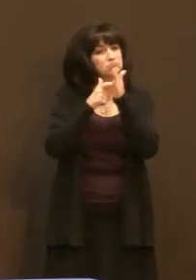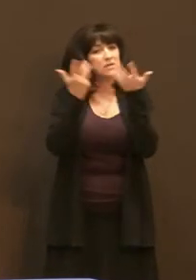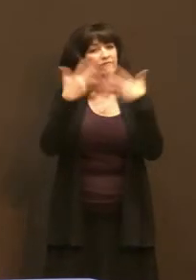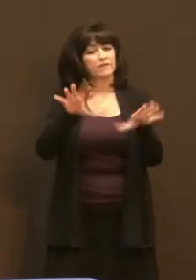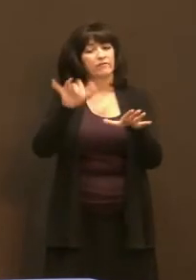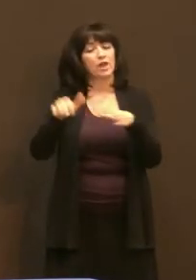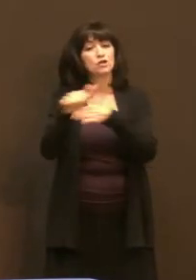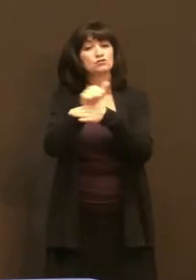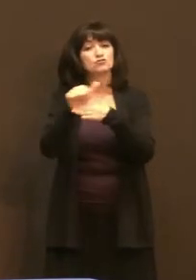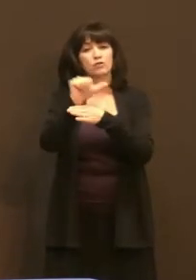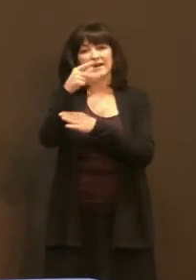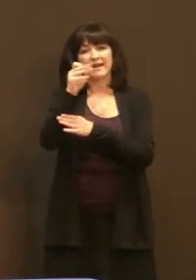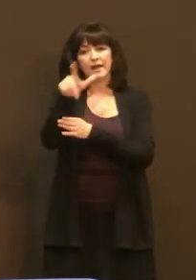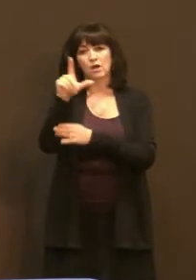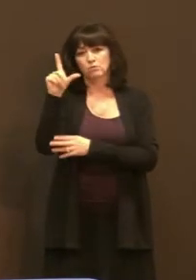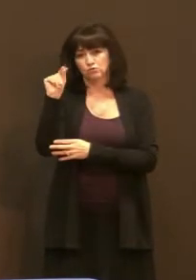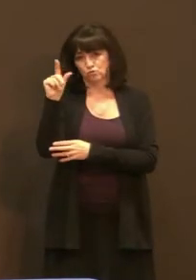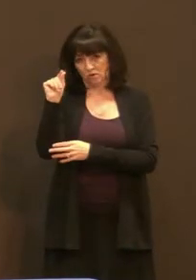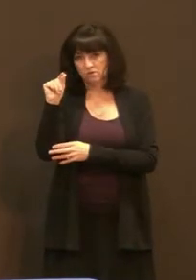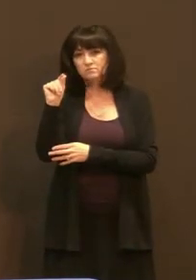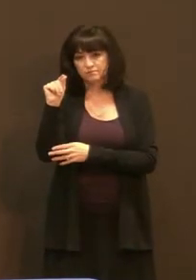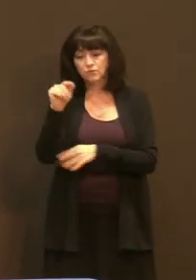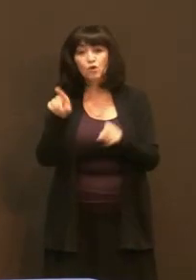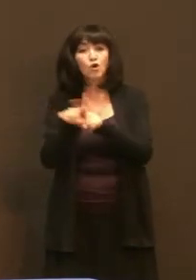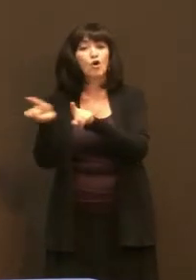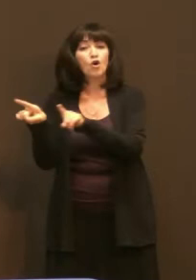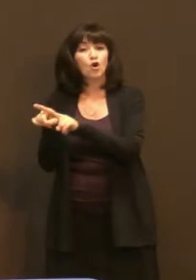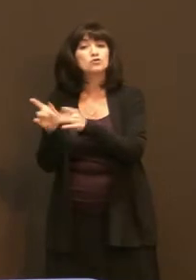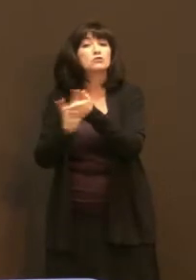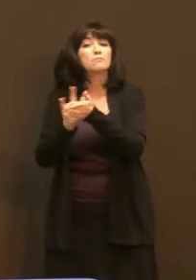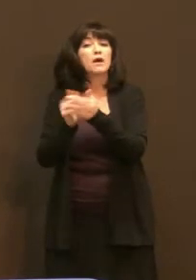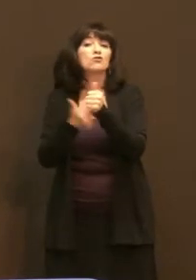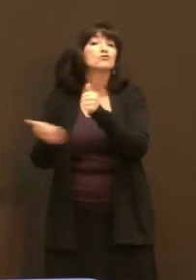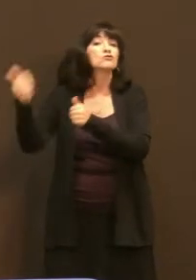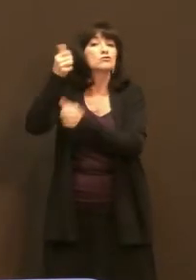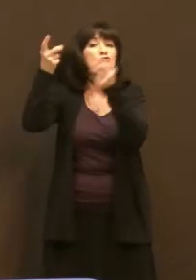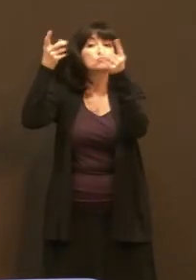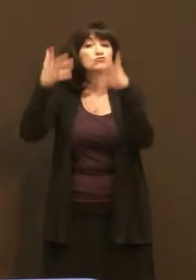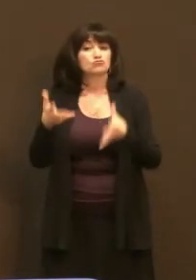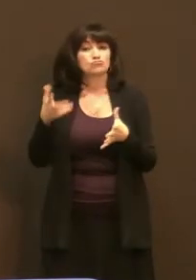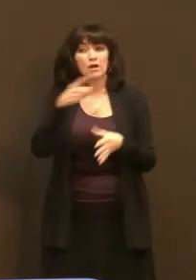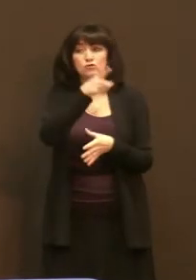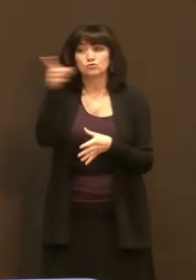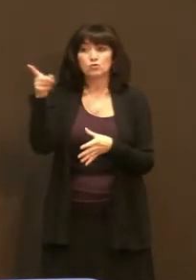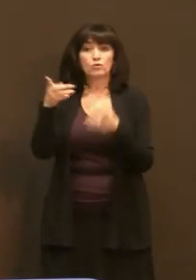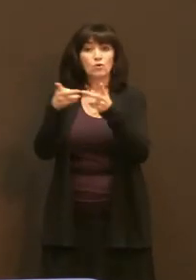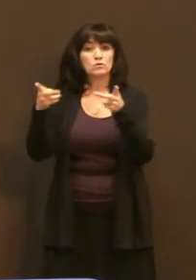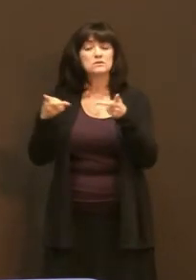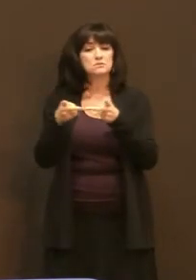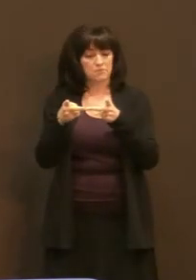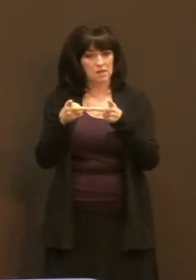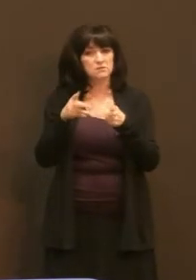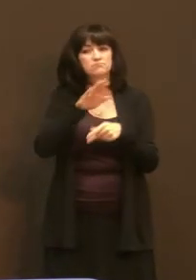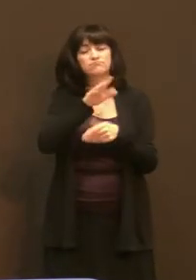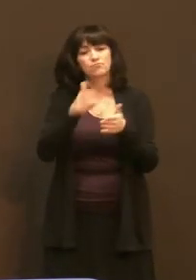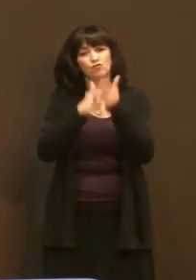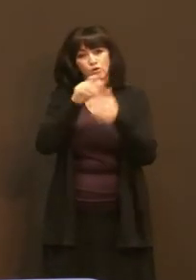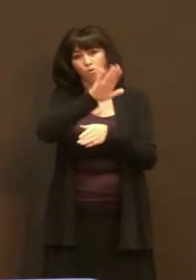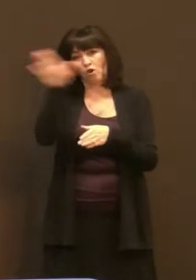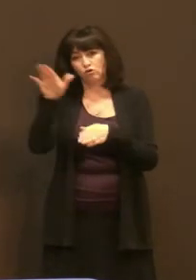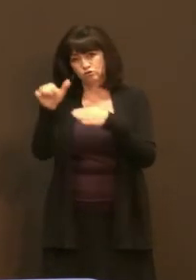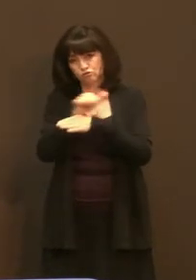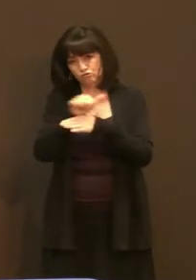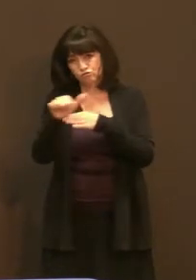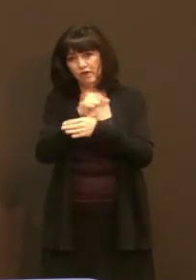some additional mandatory training for medical directors of these facilities. Let me talk a little bit about personal